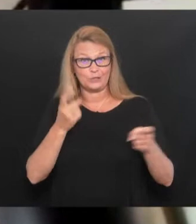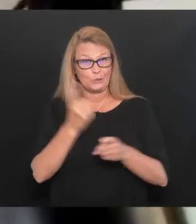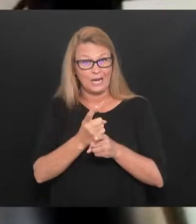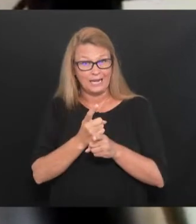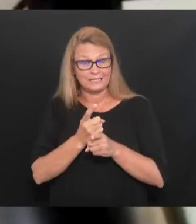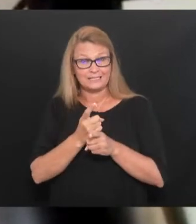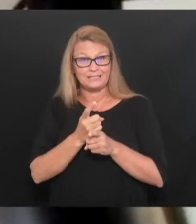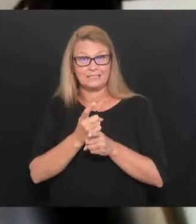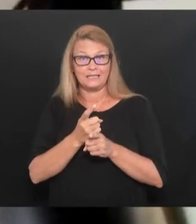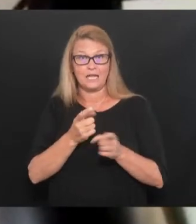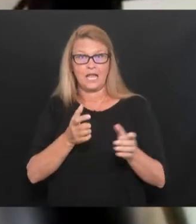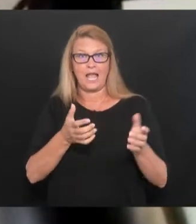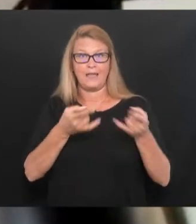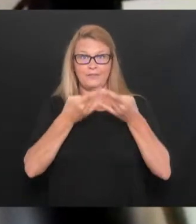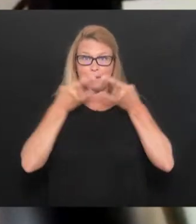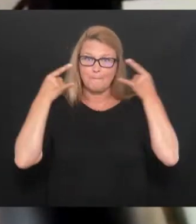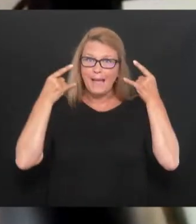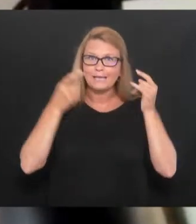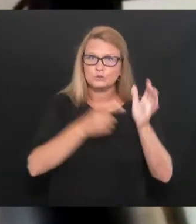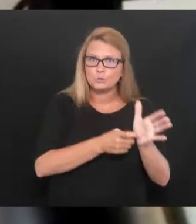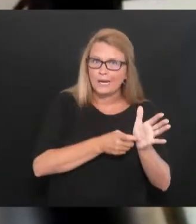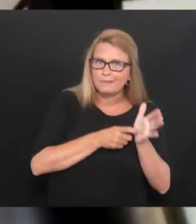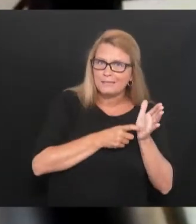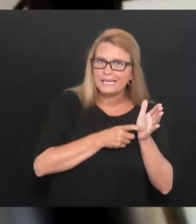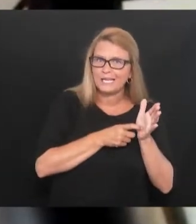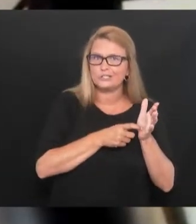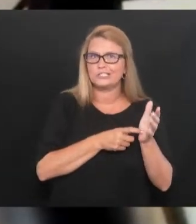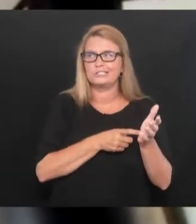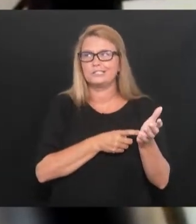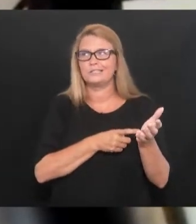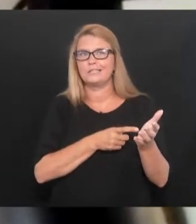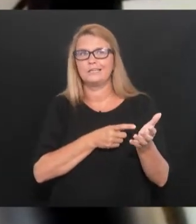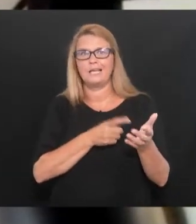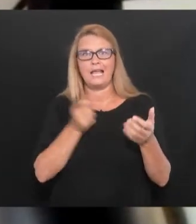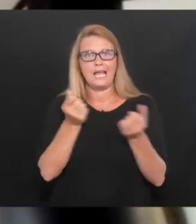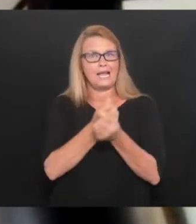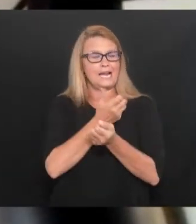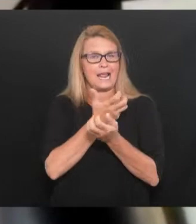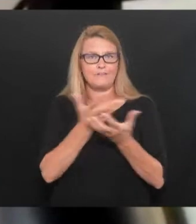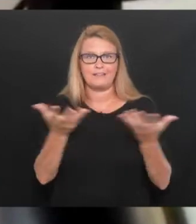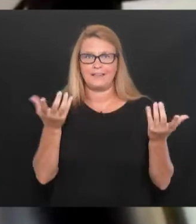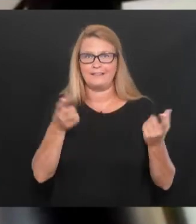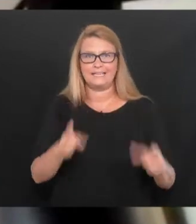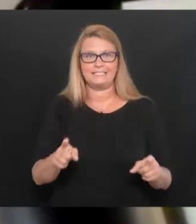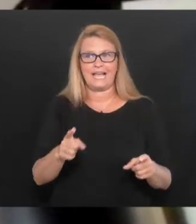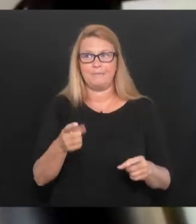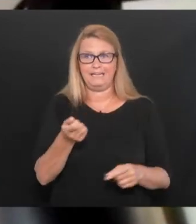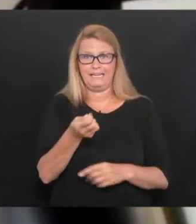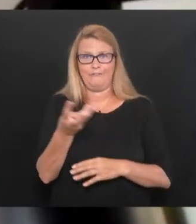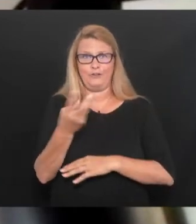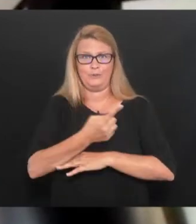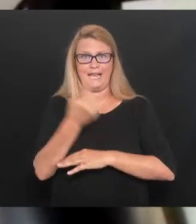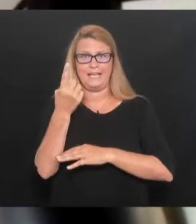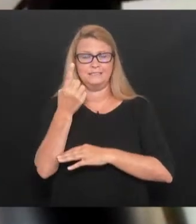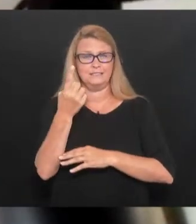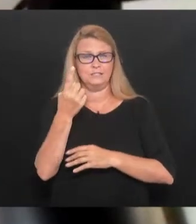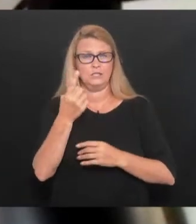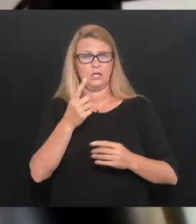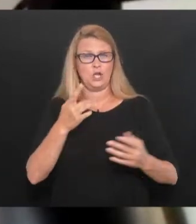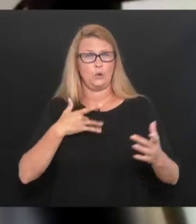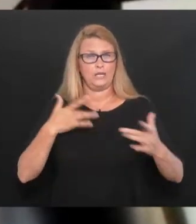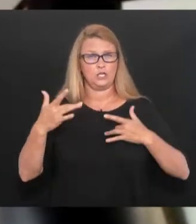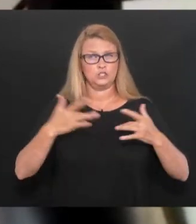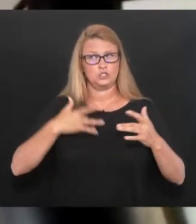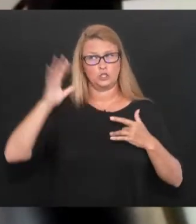mask recommendation and everything that has happened over the last couple of days, are we concerned about the way the